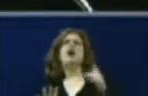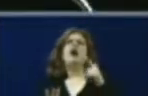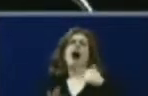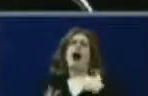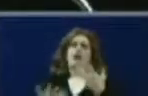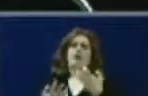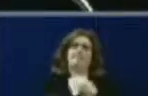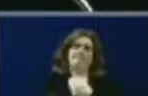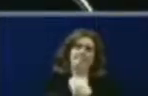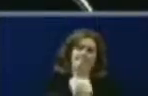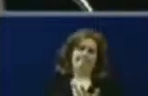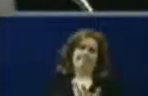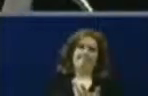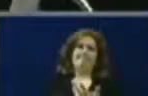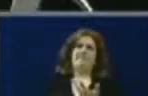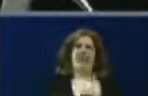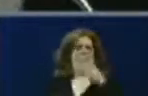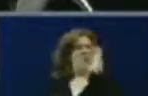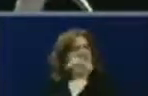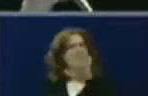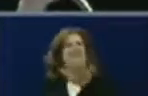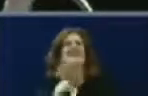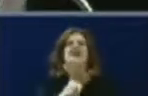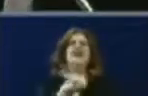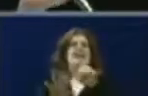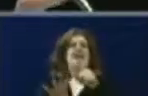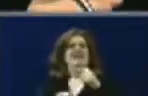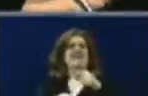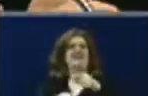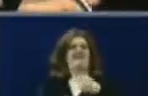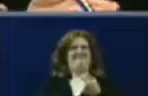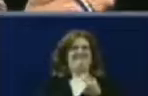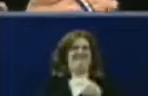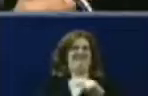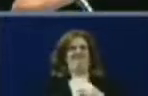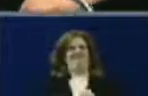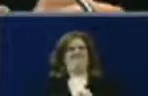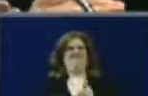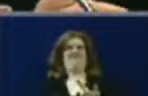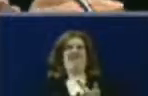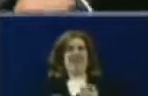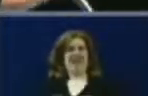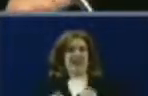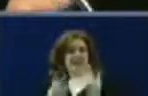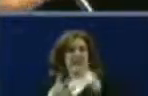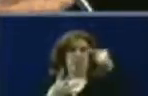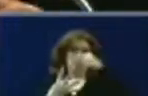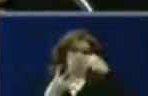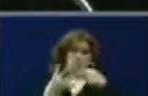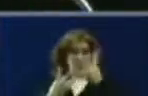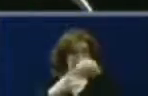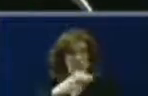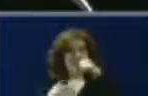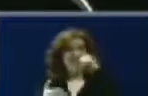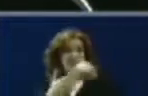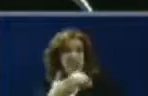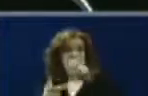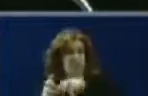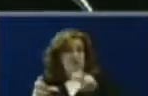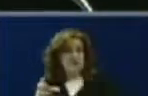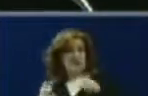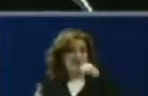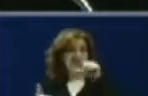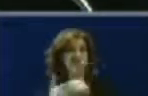that, and I weirdly enough, and here's the rub, is that a lot of the points that were in that letter, as well as the resignation